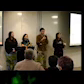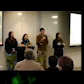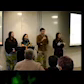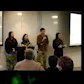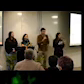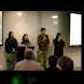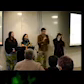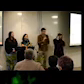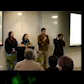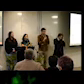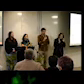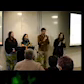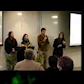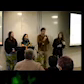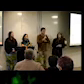one.